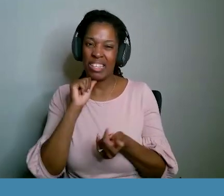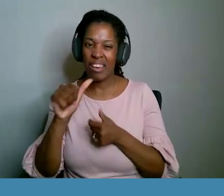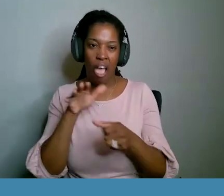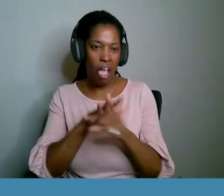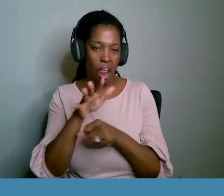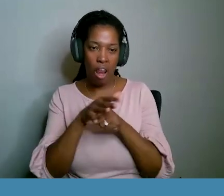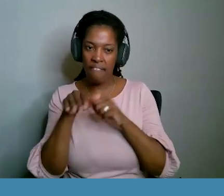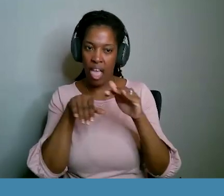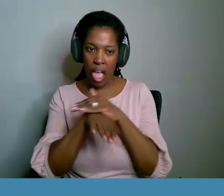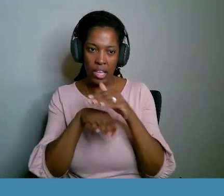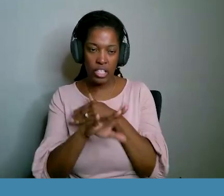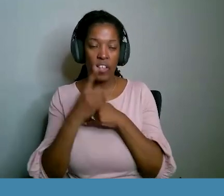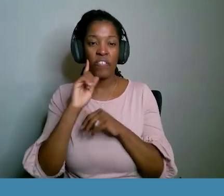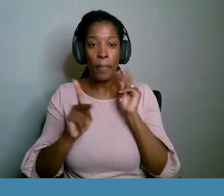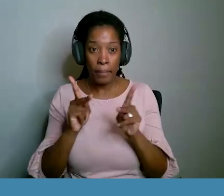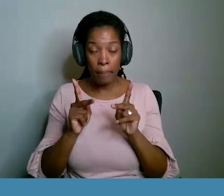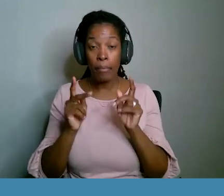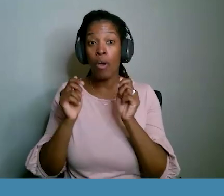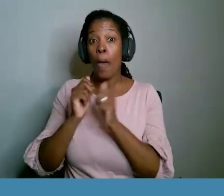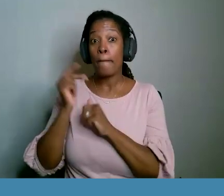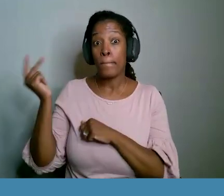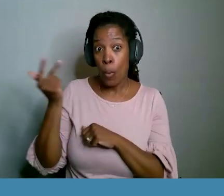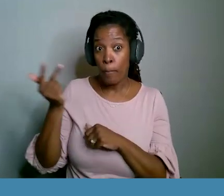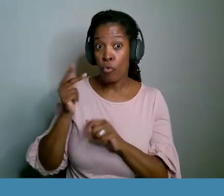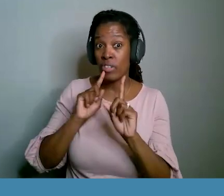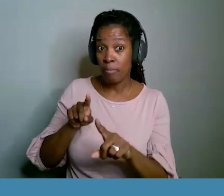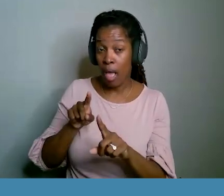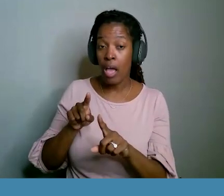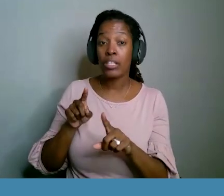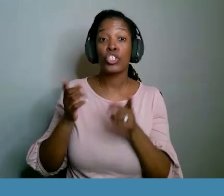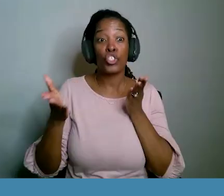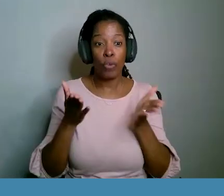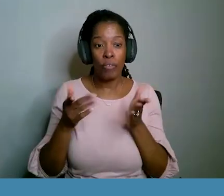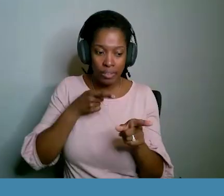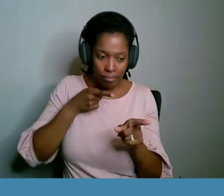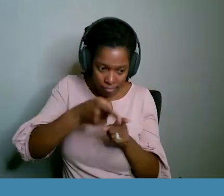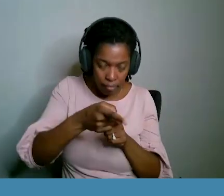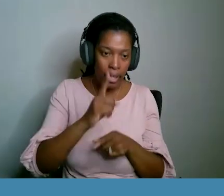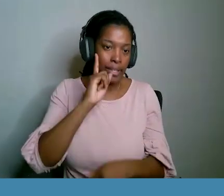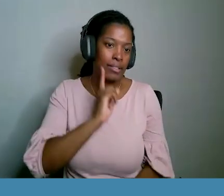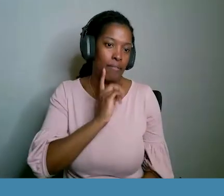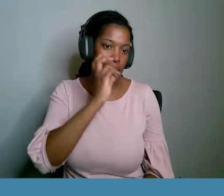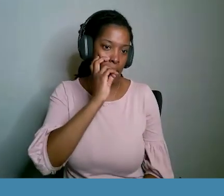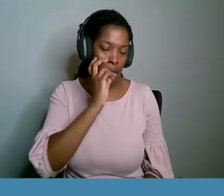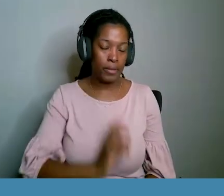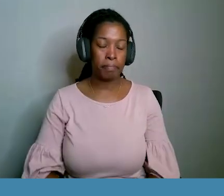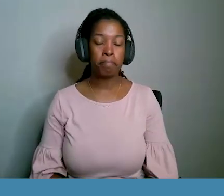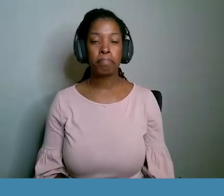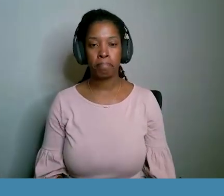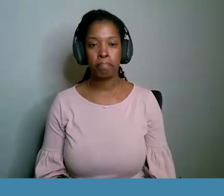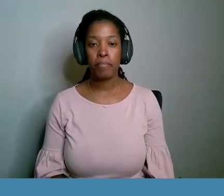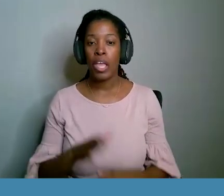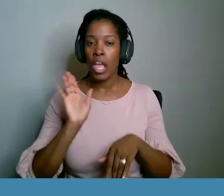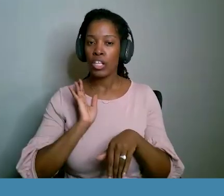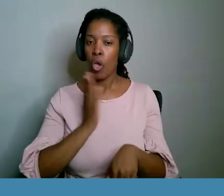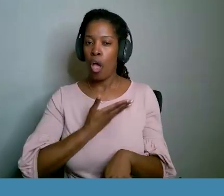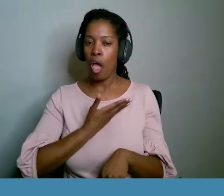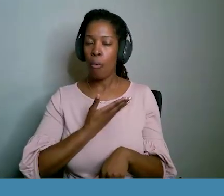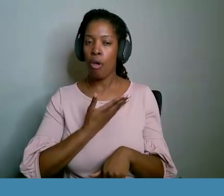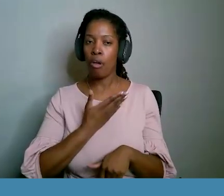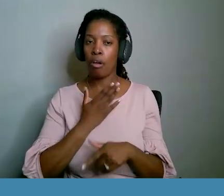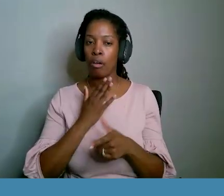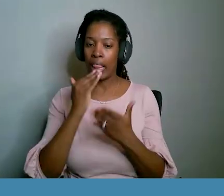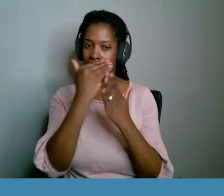to people on mobile response teams that provide services for individuals who are deaf and blind. And it's on our radar, and